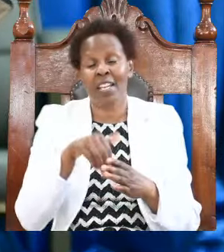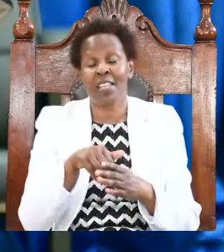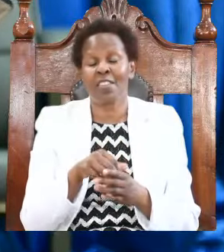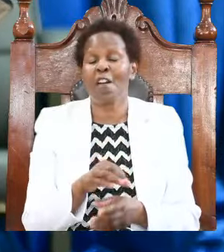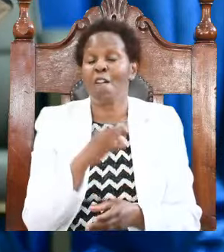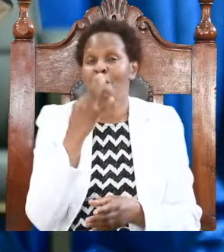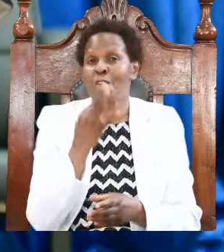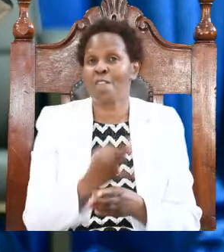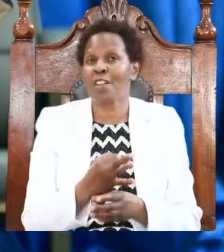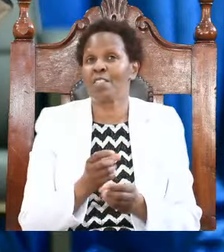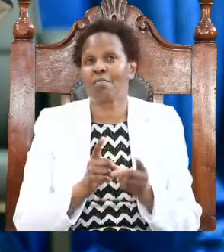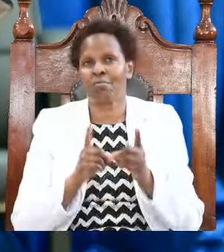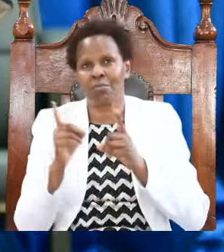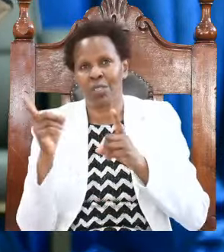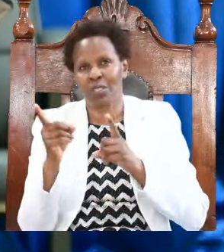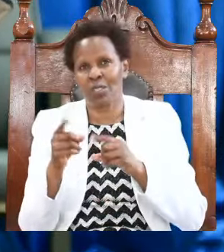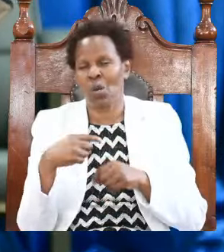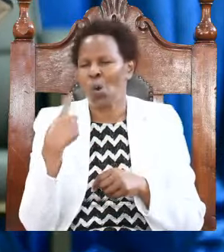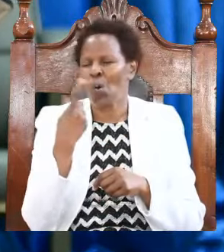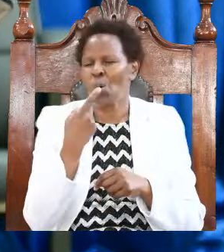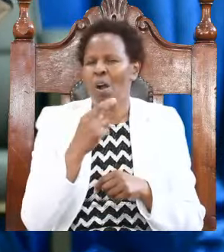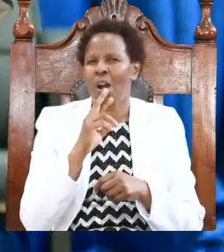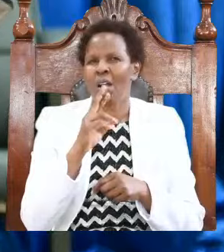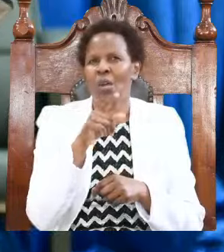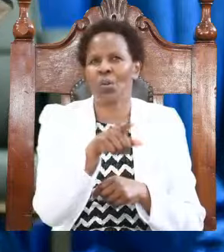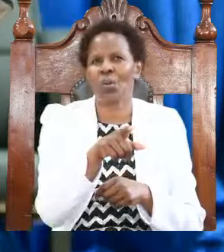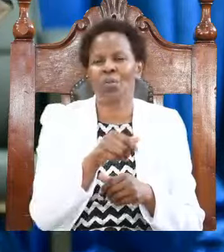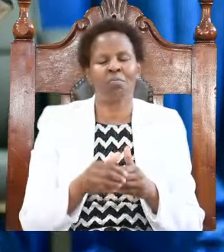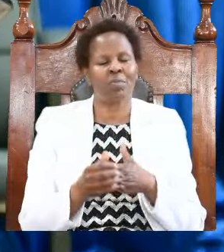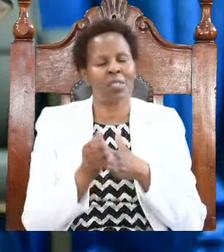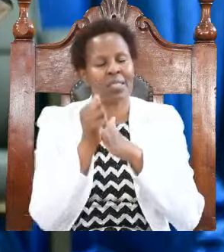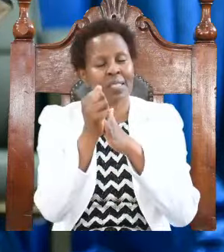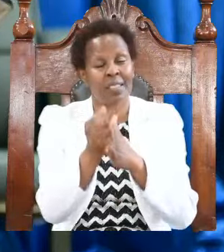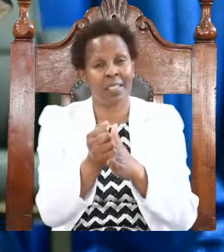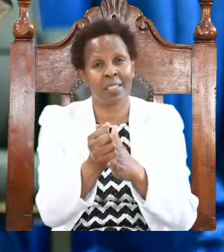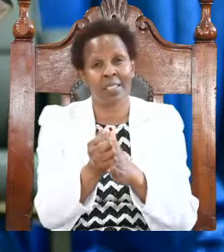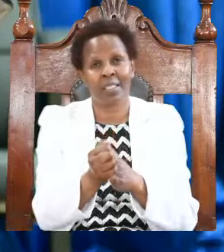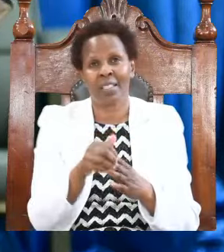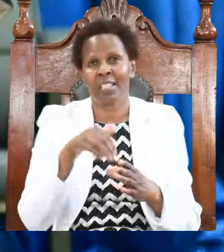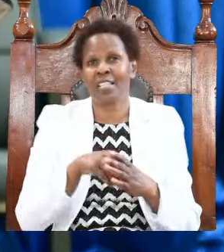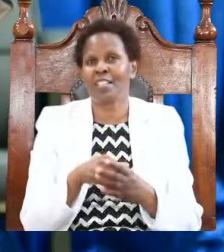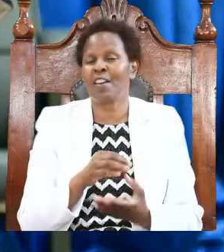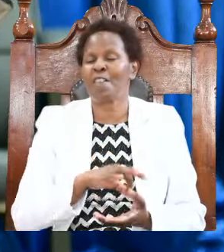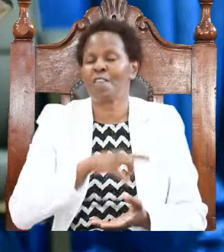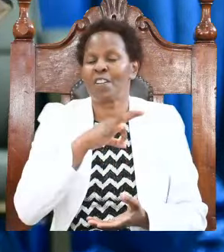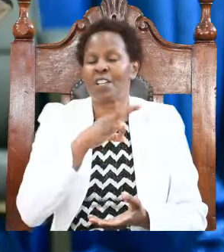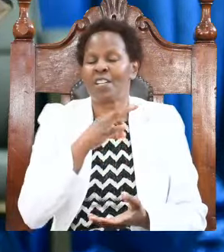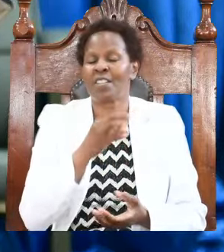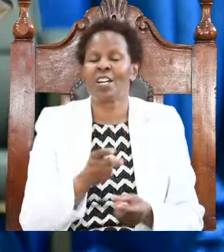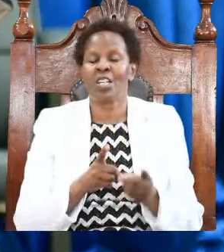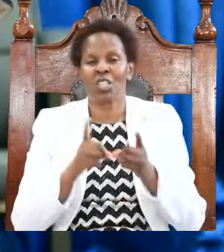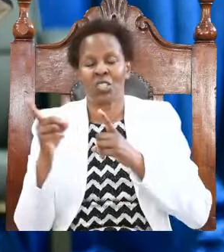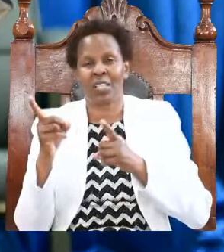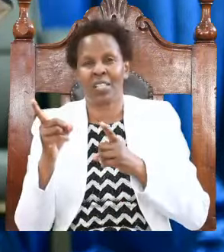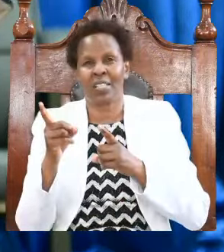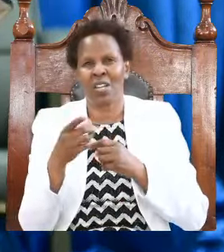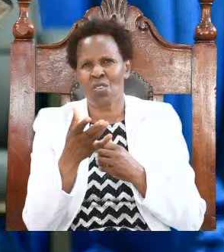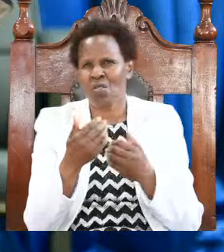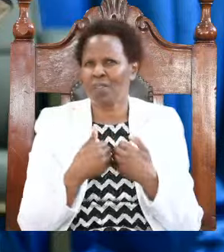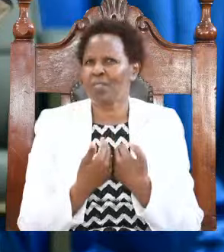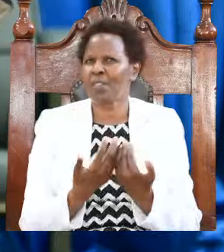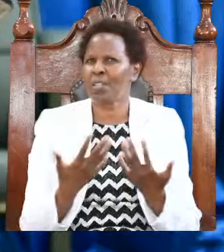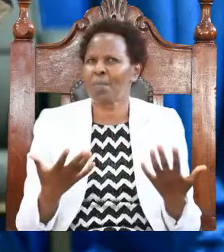journey? Who are you guiding in their faith journey? Do you have someone? Or is it just about